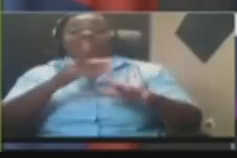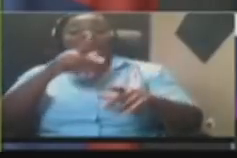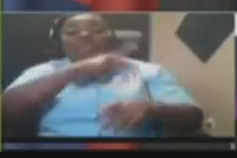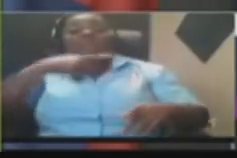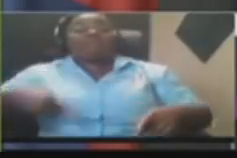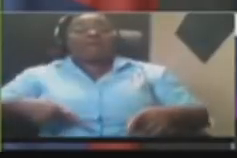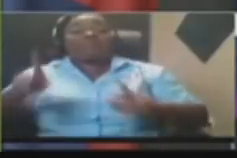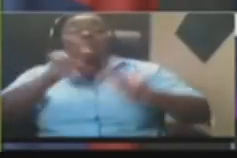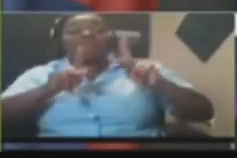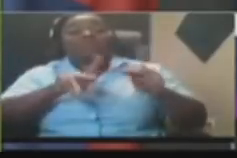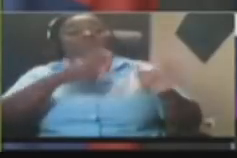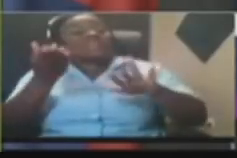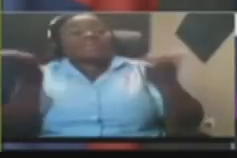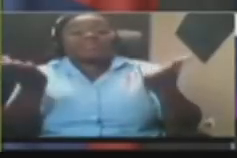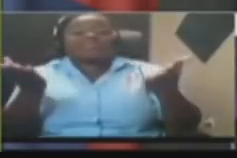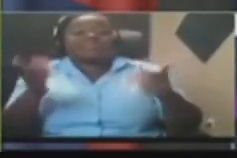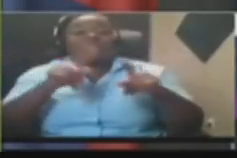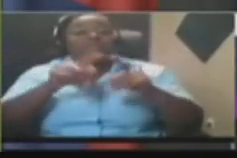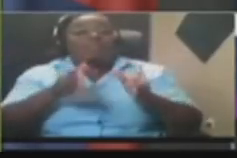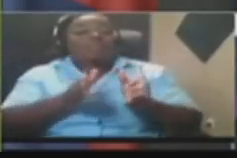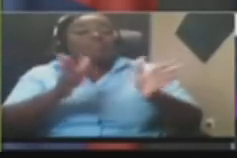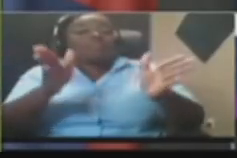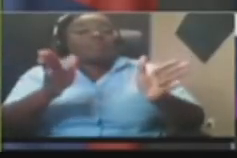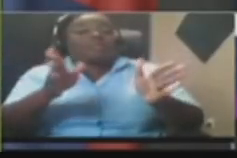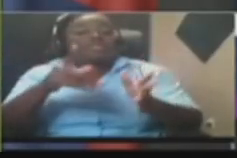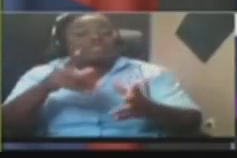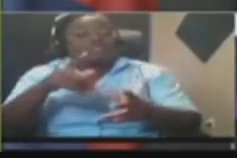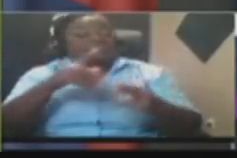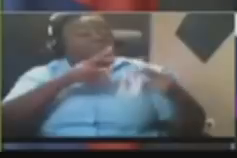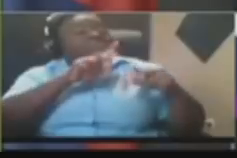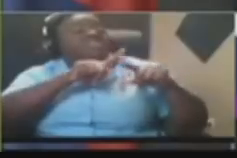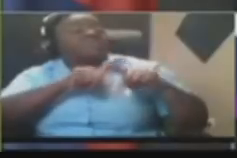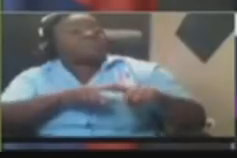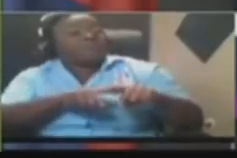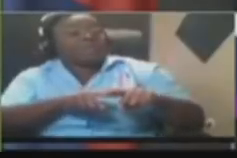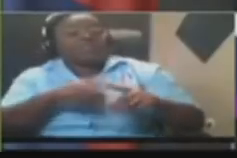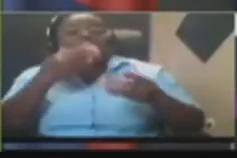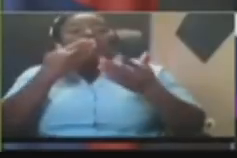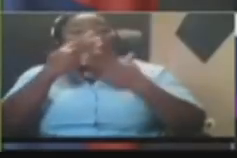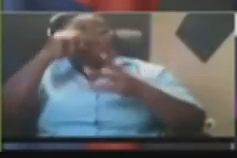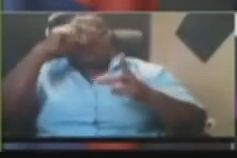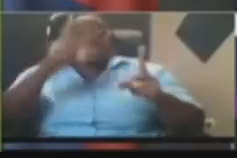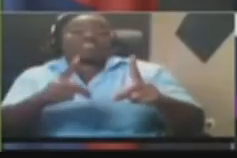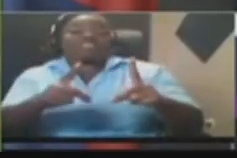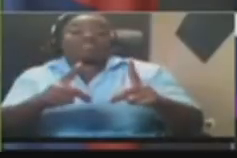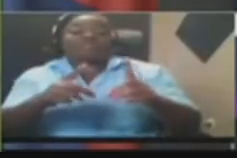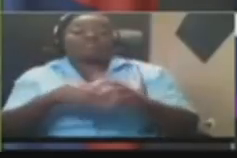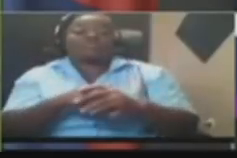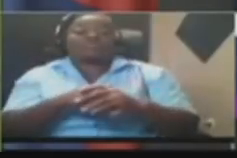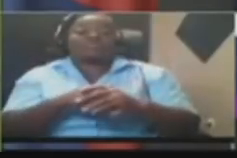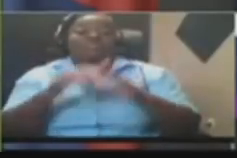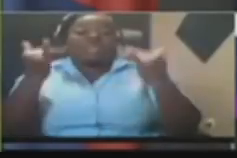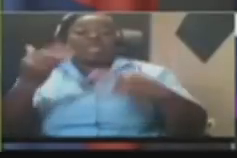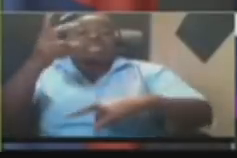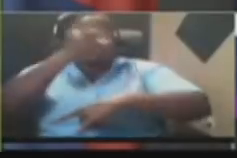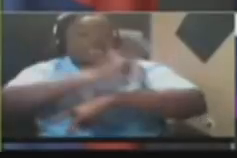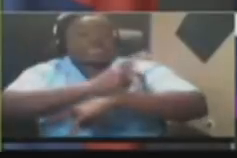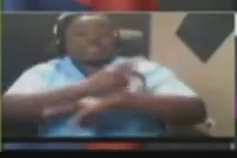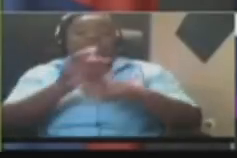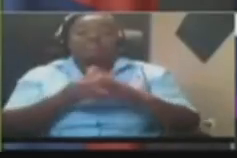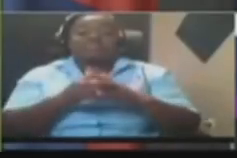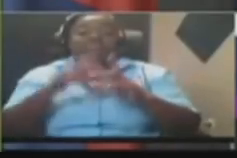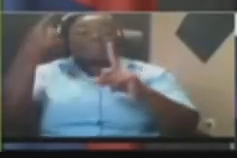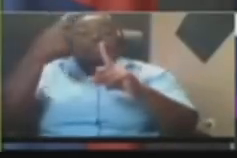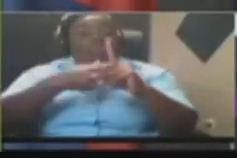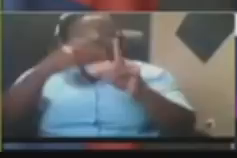But the population relies on good decision making. And I think we have been making good decisions. And today, the month of